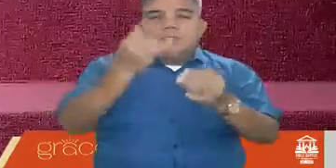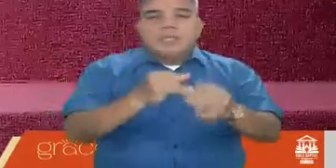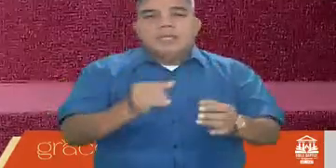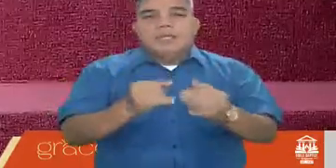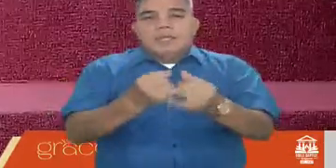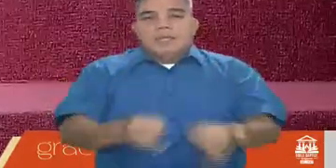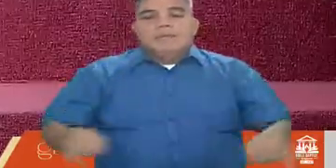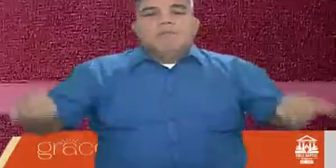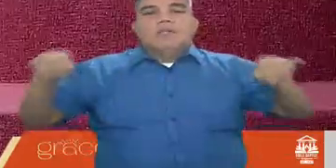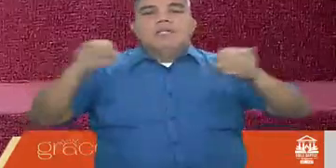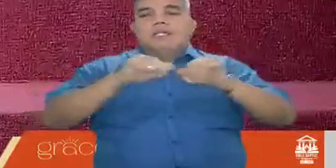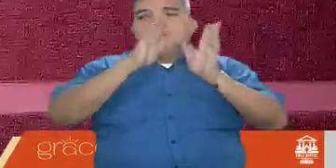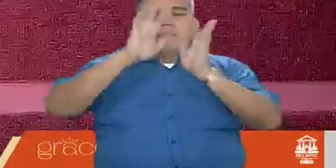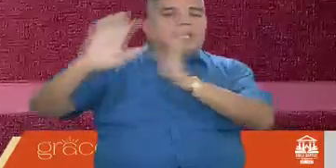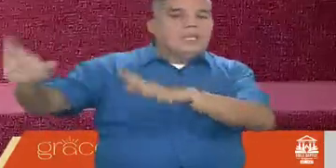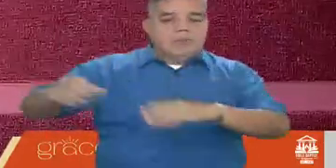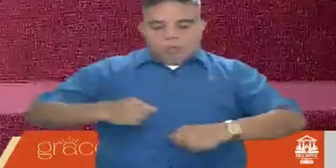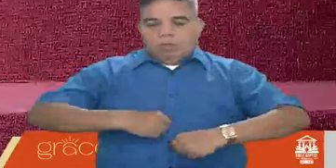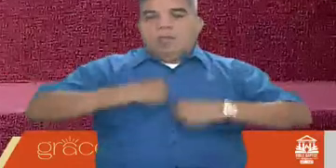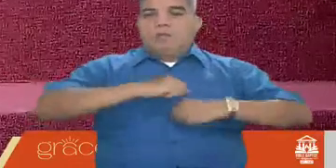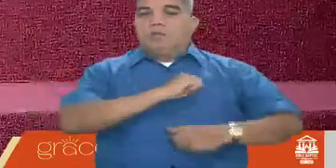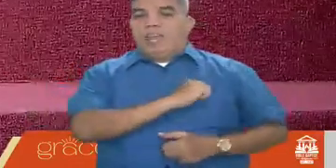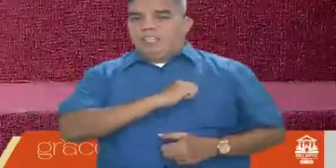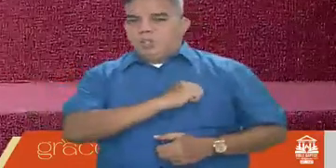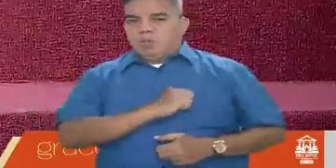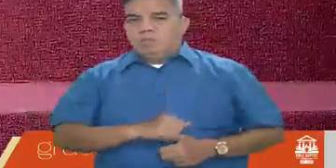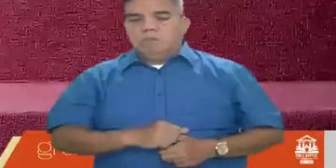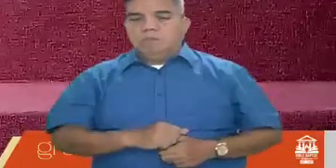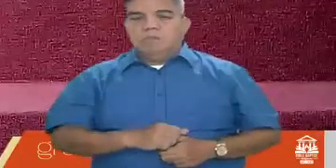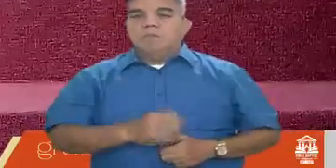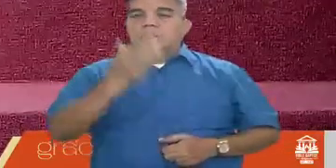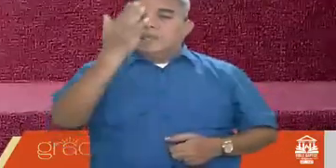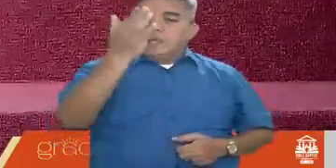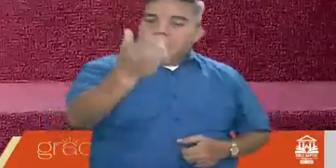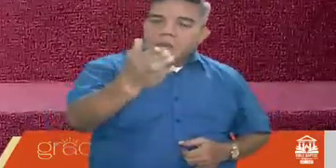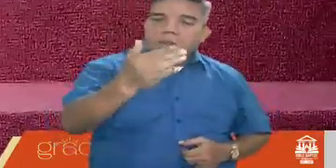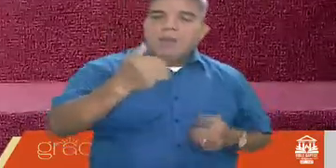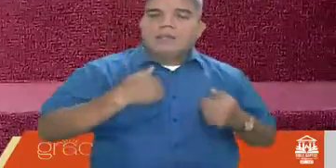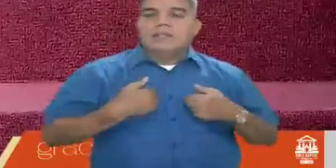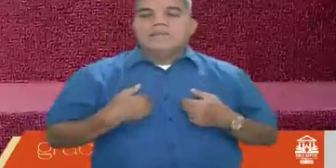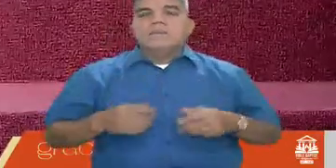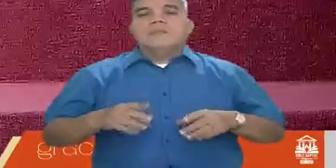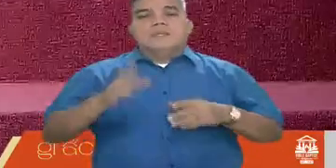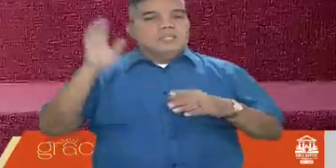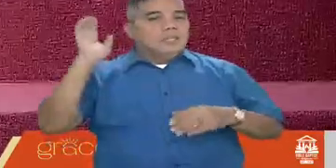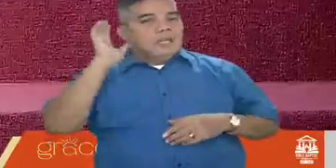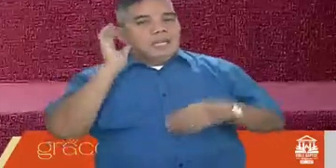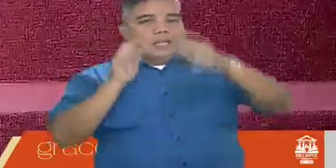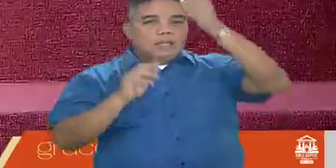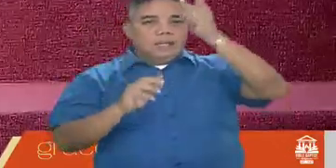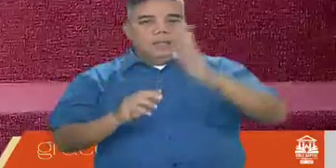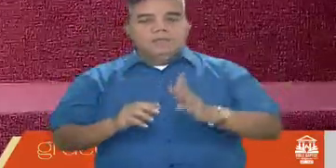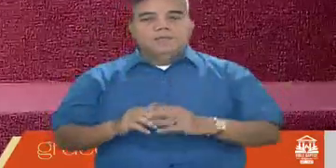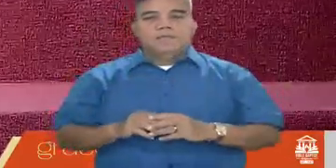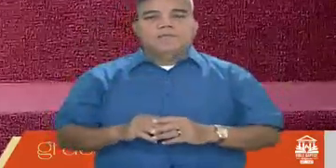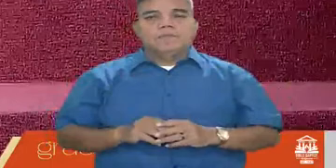is, masalikway na itong atong garbo if we do this, no? Thou hast, he shall hear